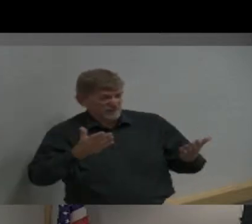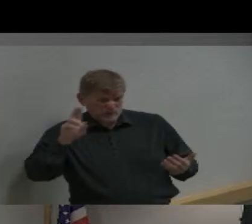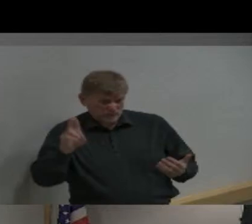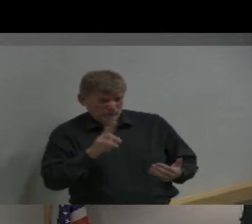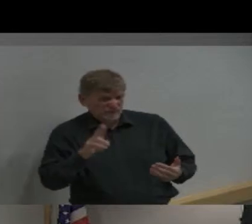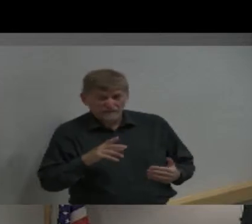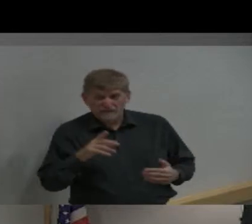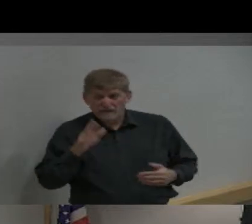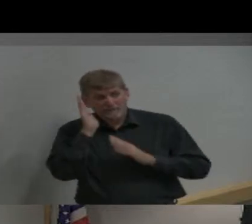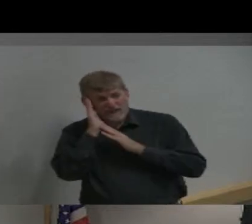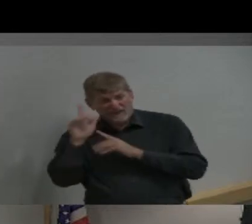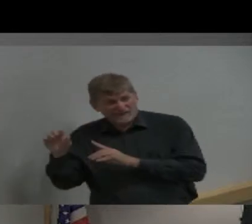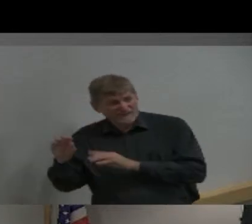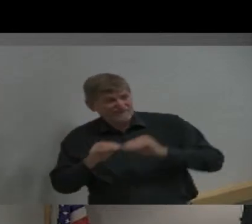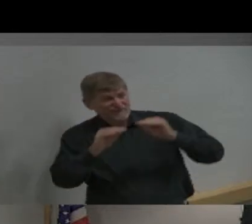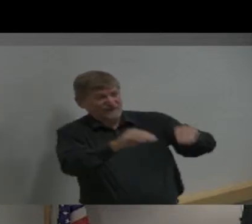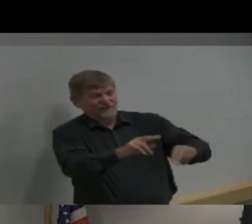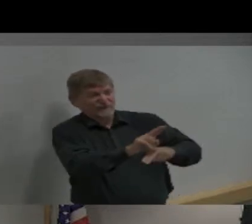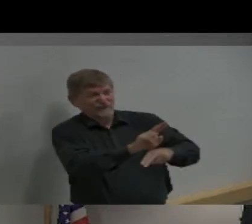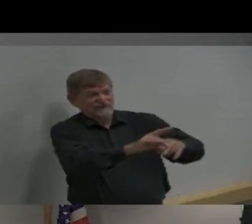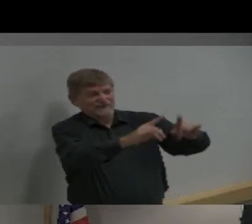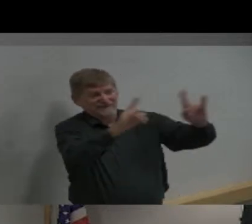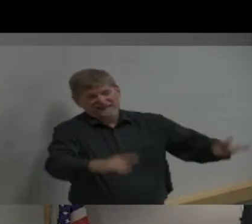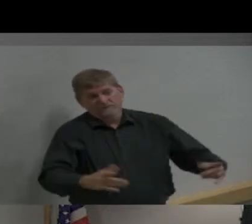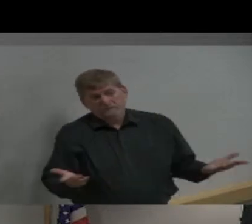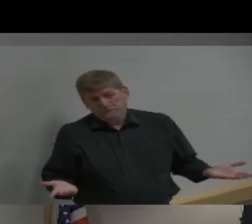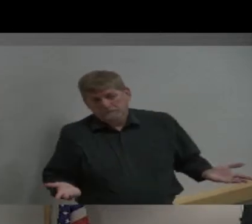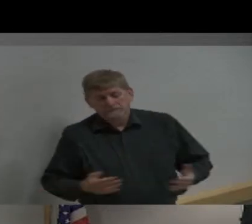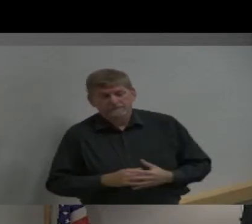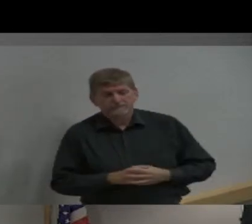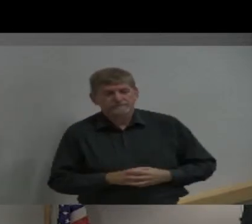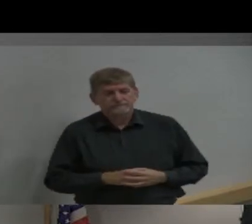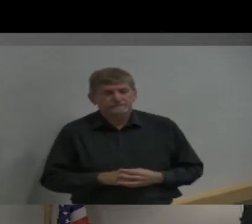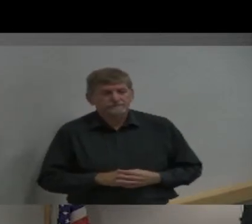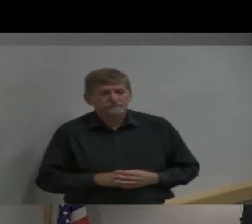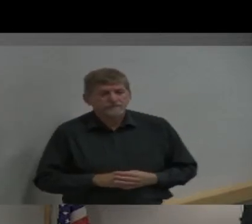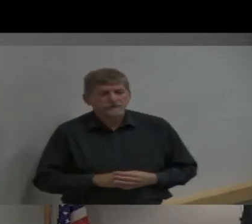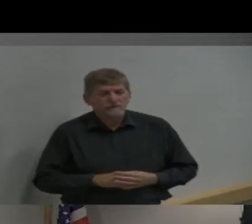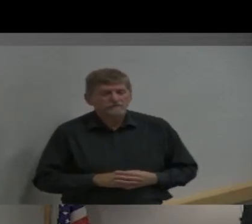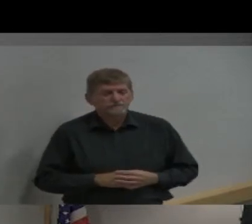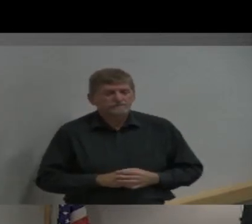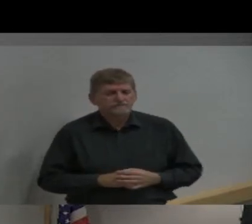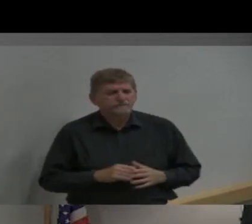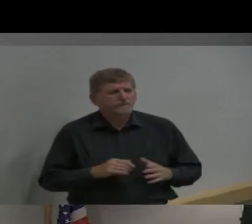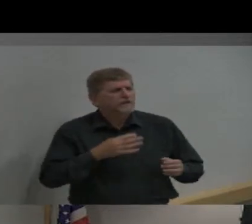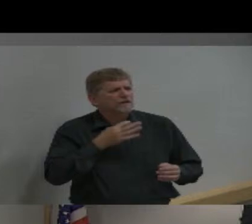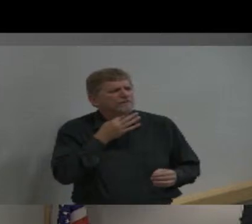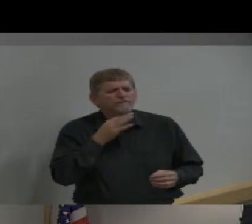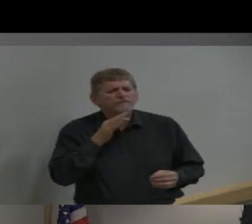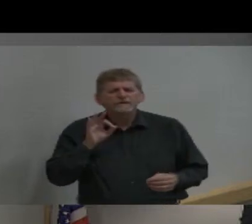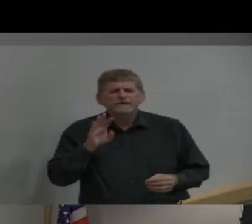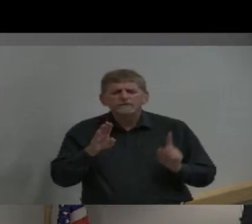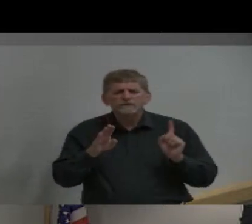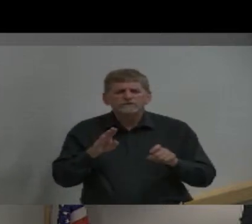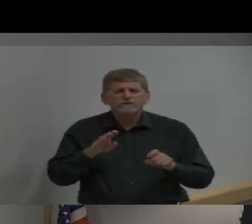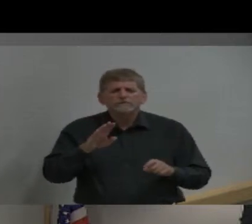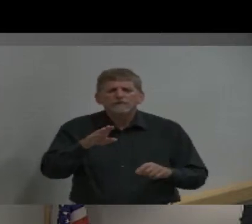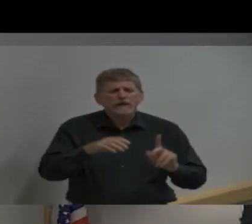Question from Facebook Live. How many K-12 students that have been quarantined from a close contact have been